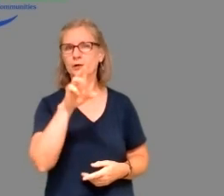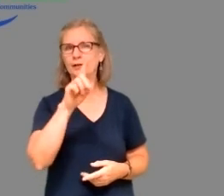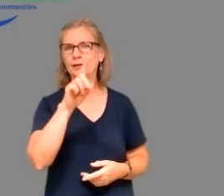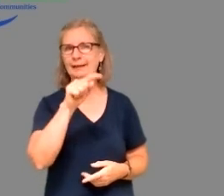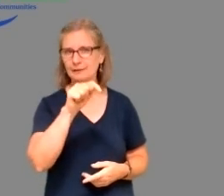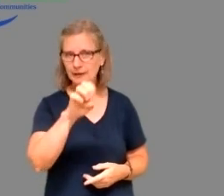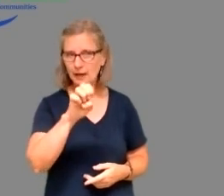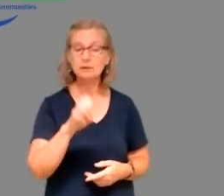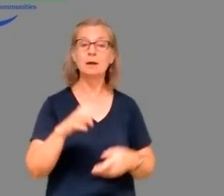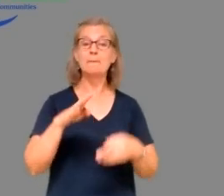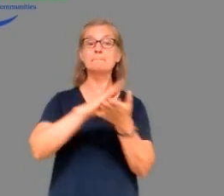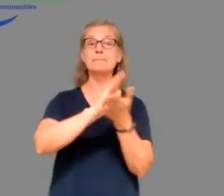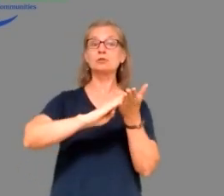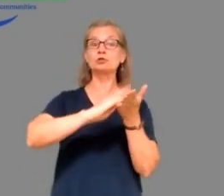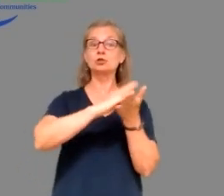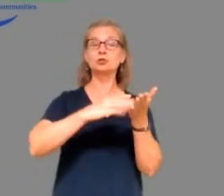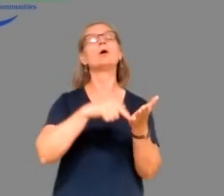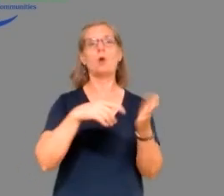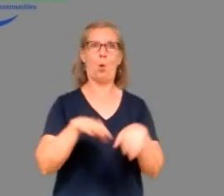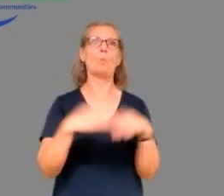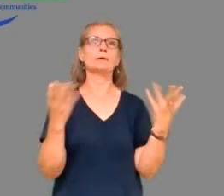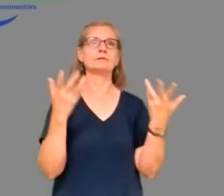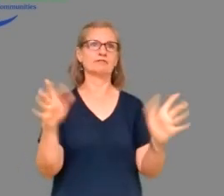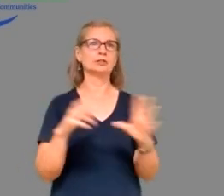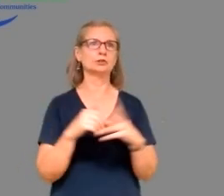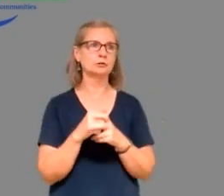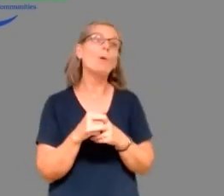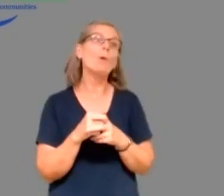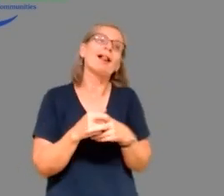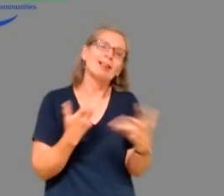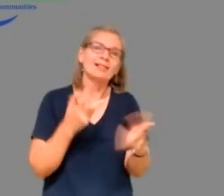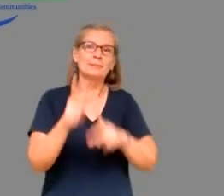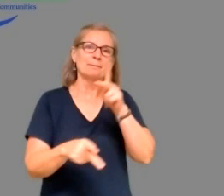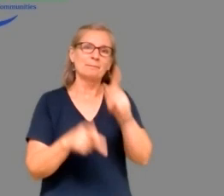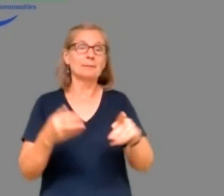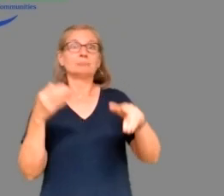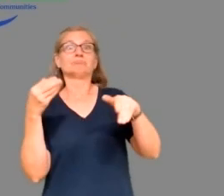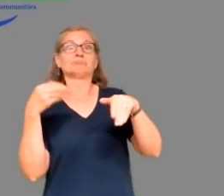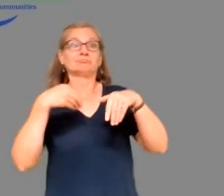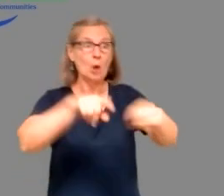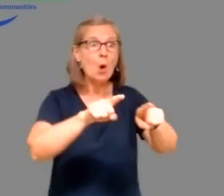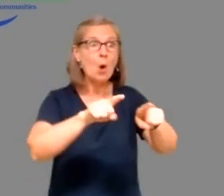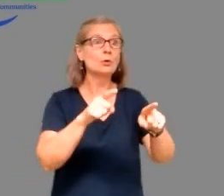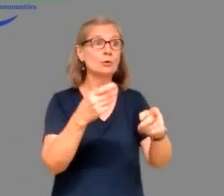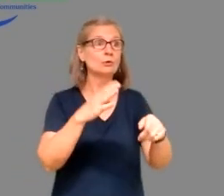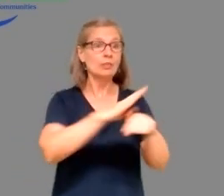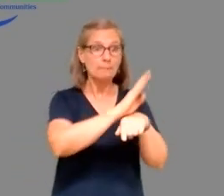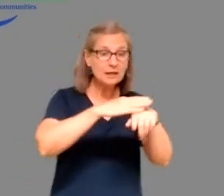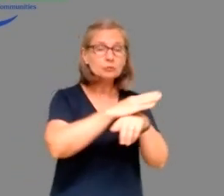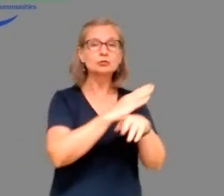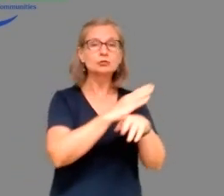open. People are, well, they're going to the beach. I think that they're open, the day uses are of the beach.